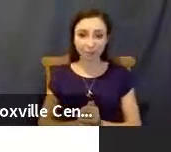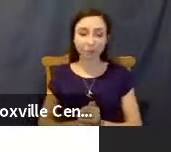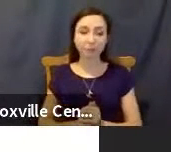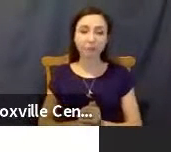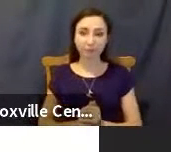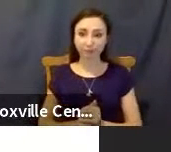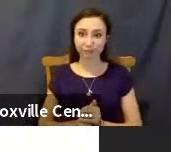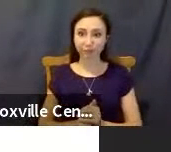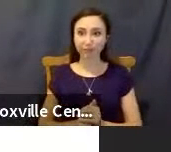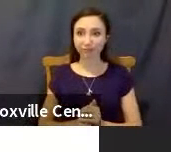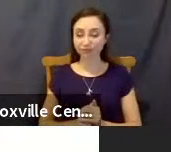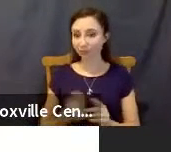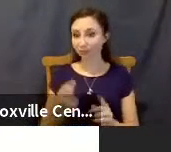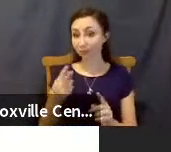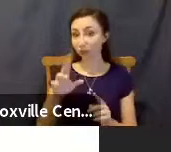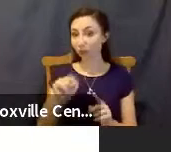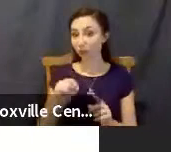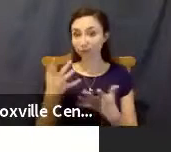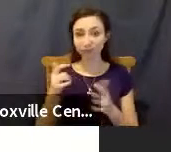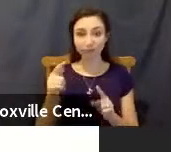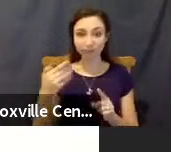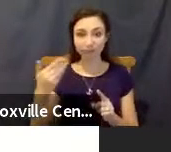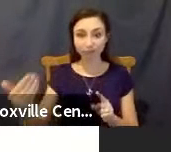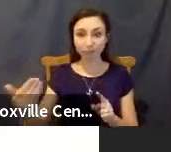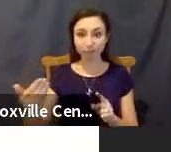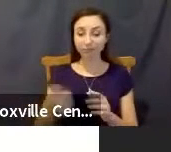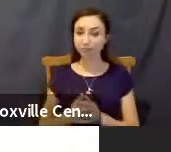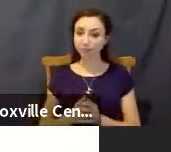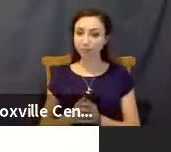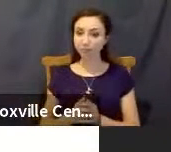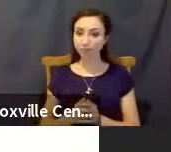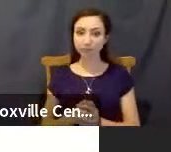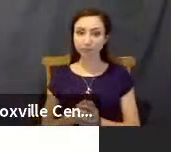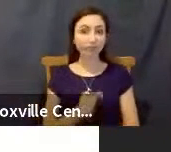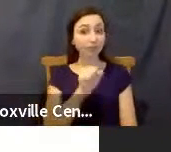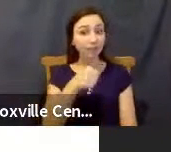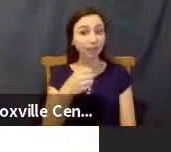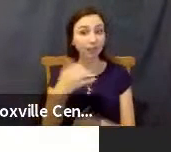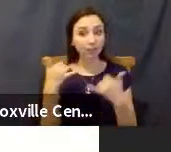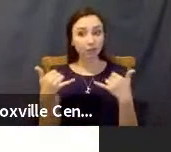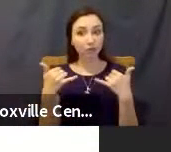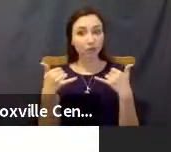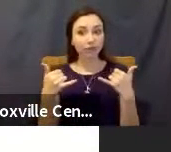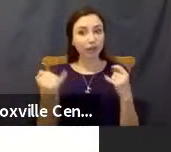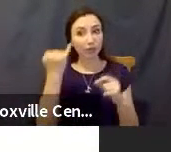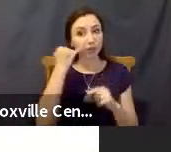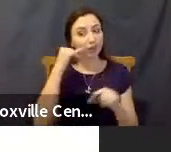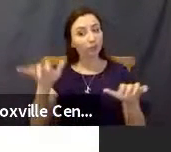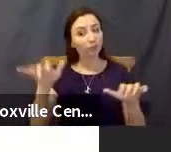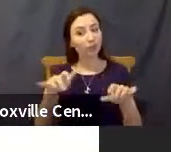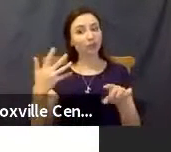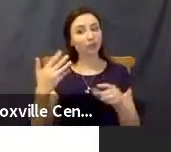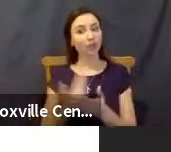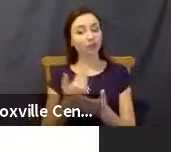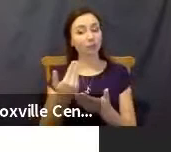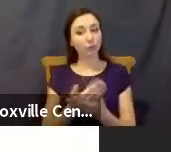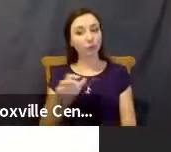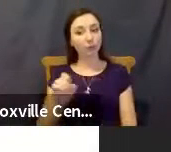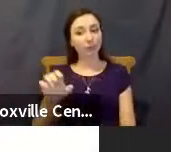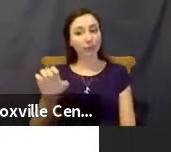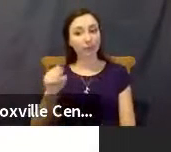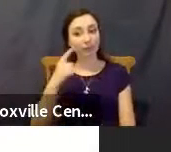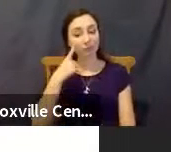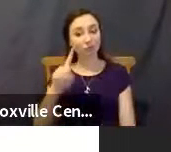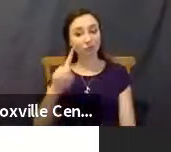Bert, want to chime in on that? Yeah, so right now, if we did 5 new cases for the recession